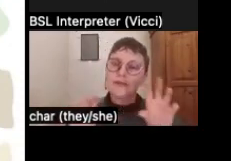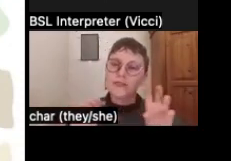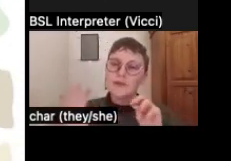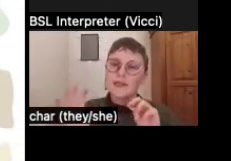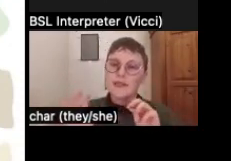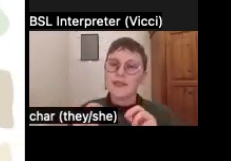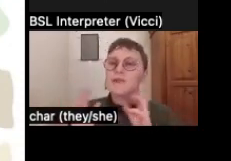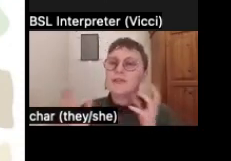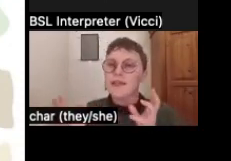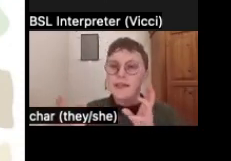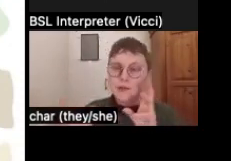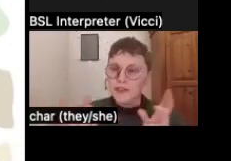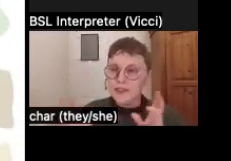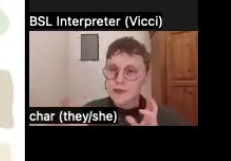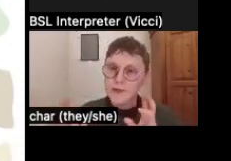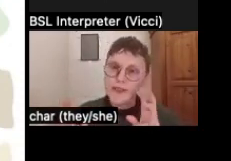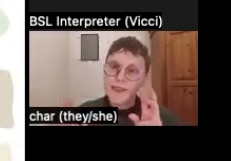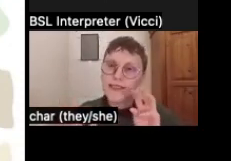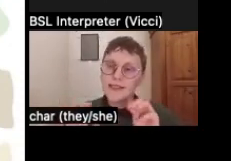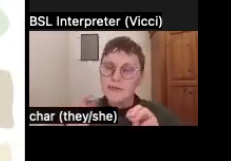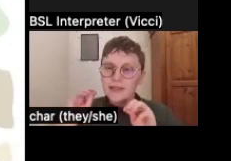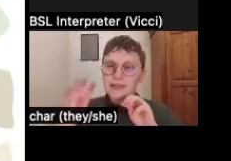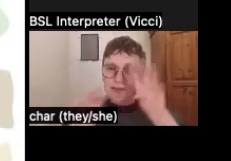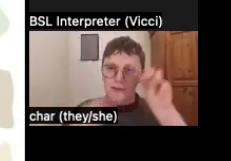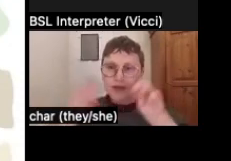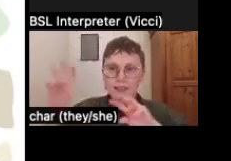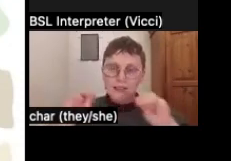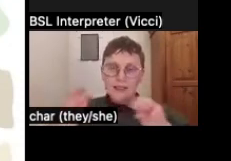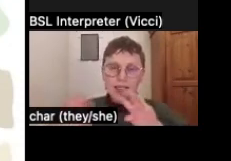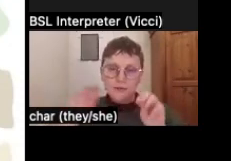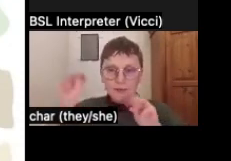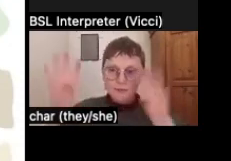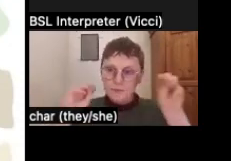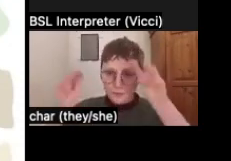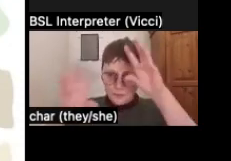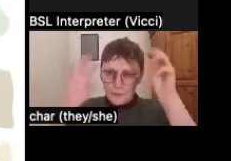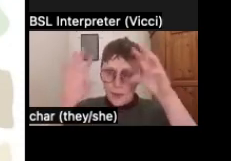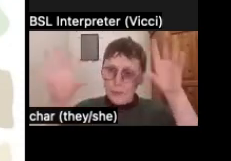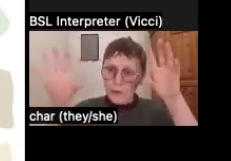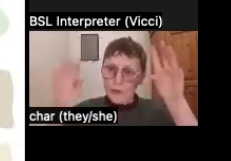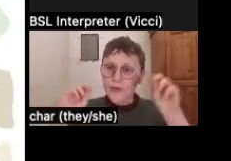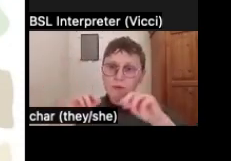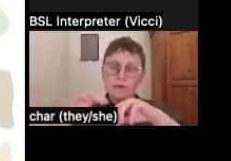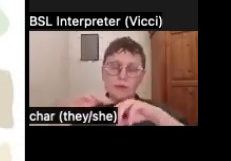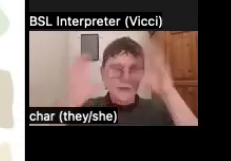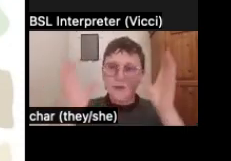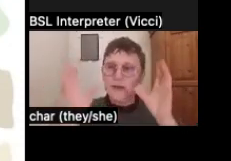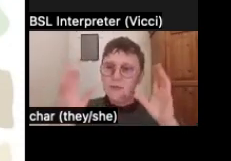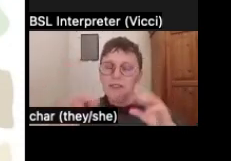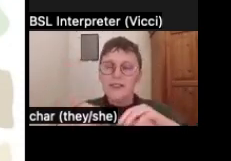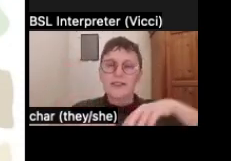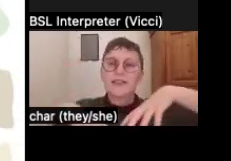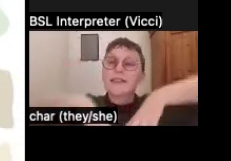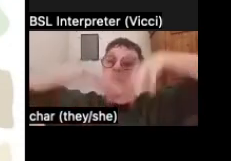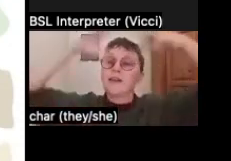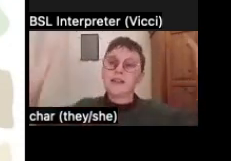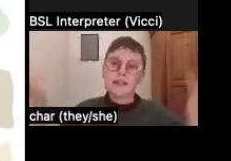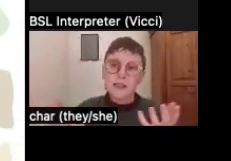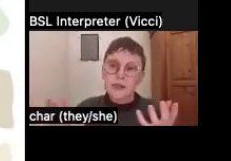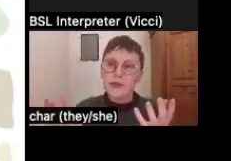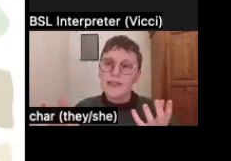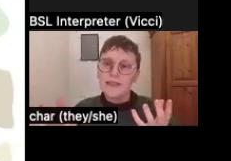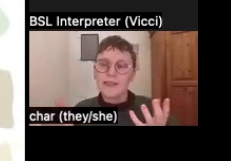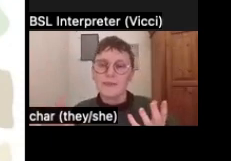your fragments were like a mosaic or jigsaw pieces. There were these little kind of moments or little images that